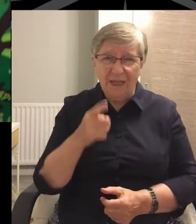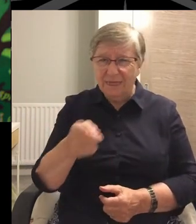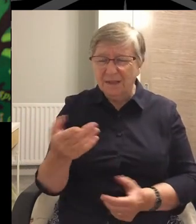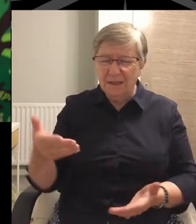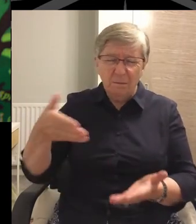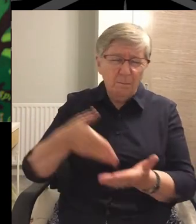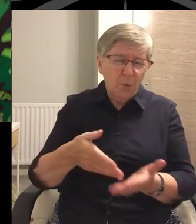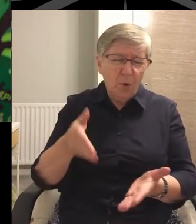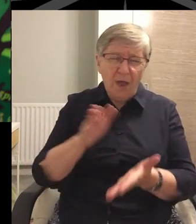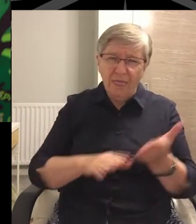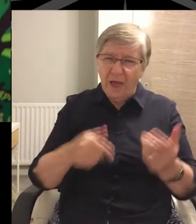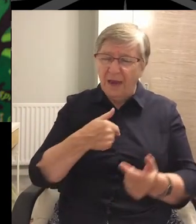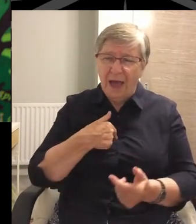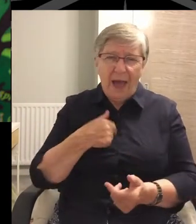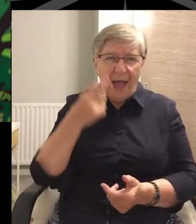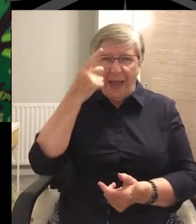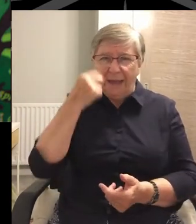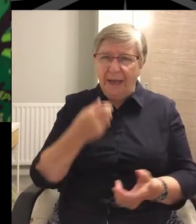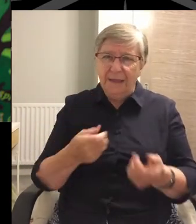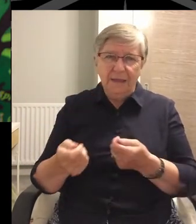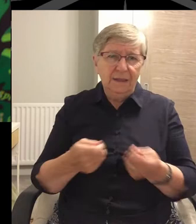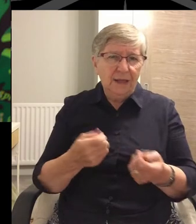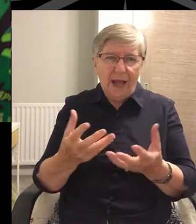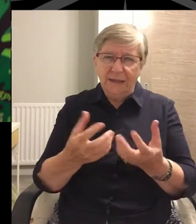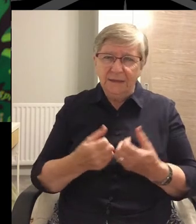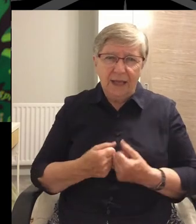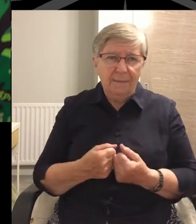this is more than I can bear.